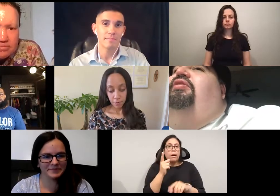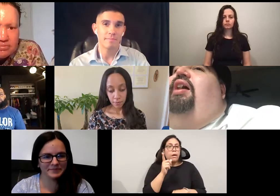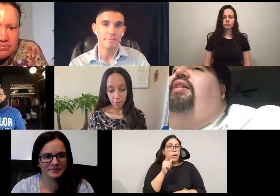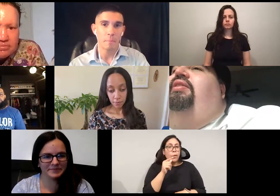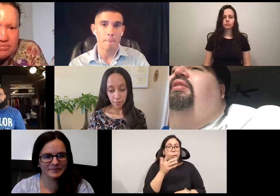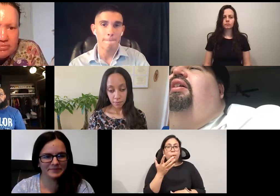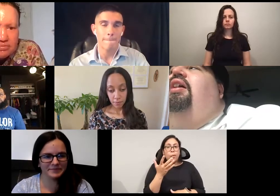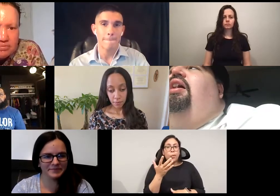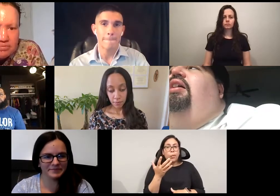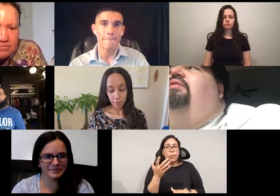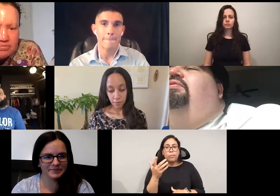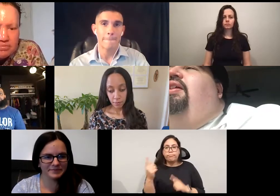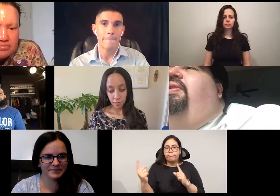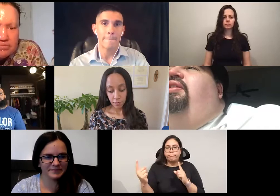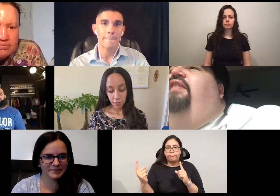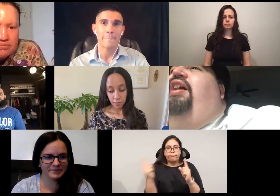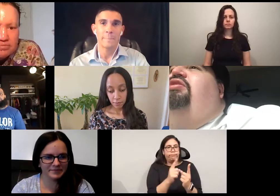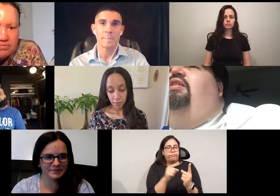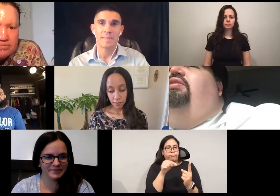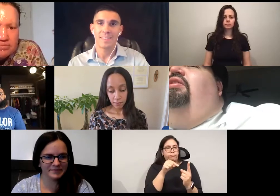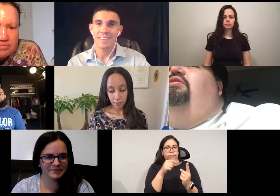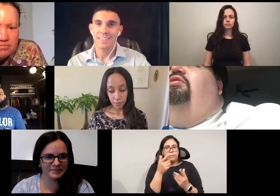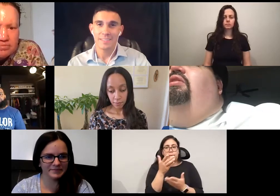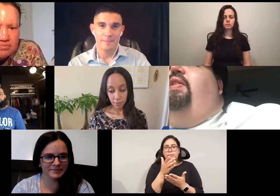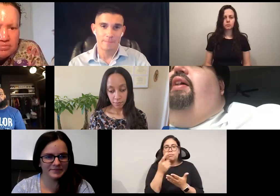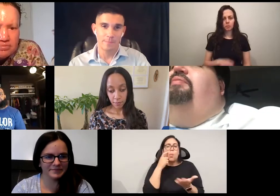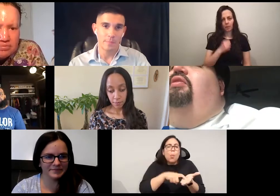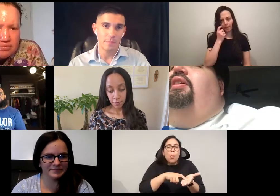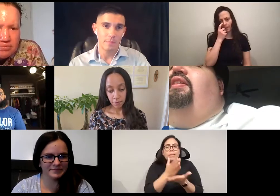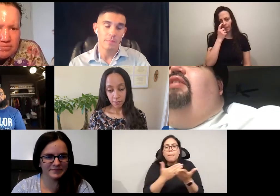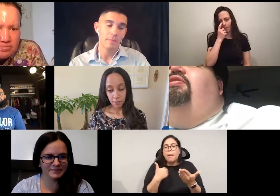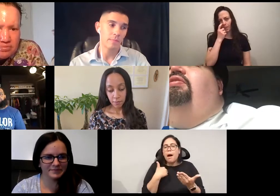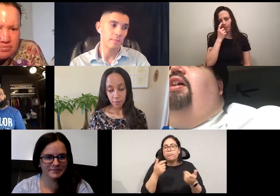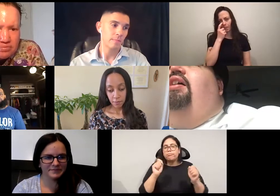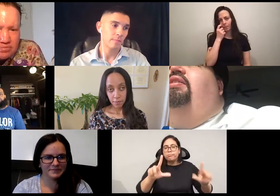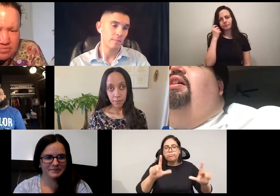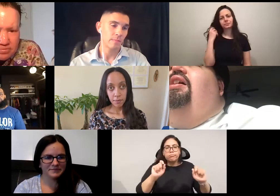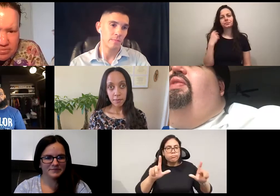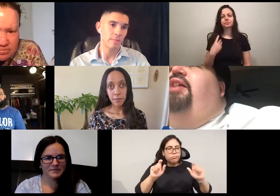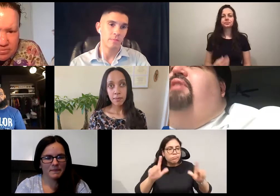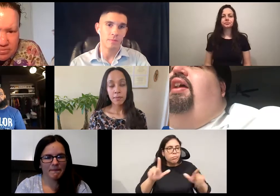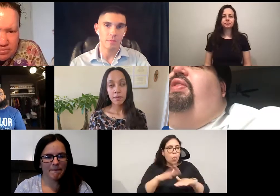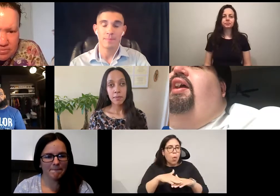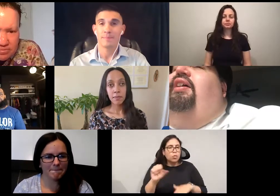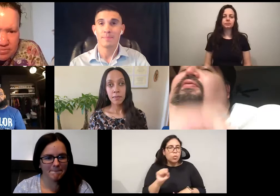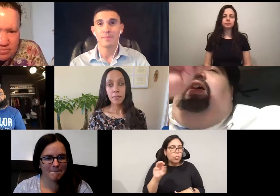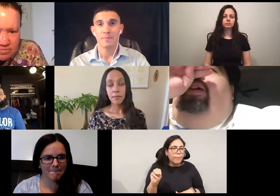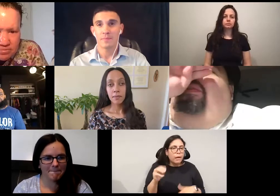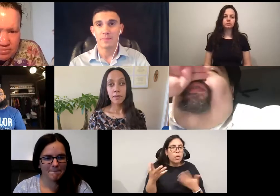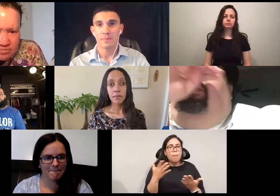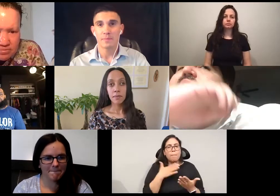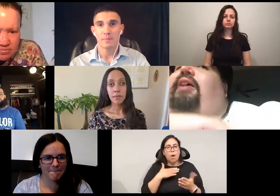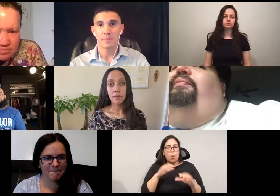comes across some of the stuff I share on social or the things my organization does, they rethink